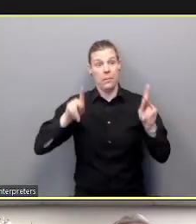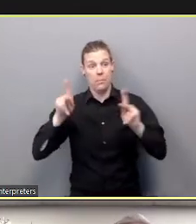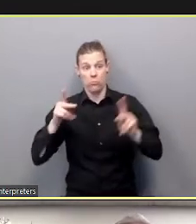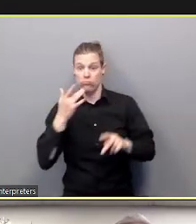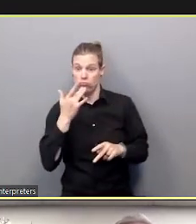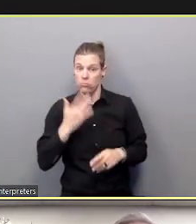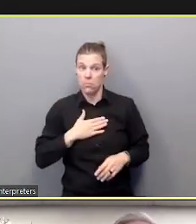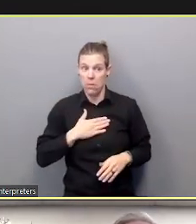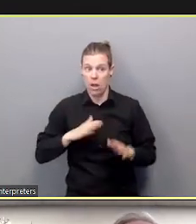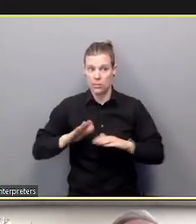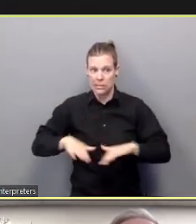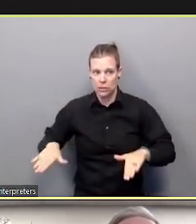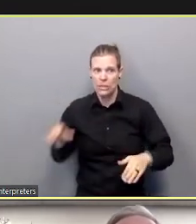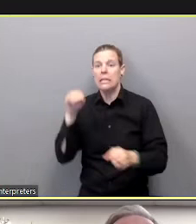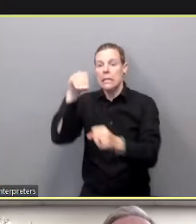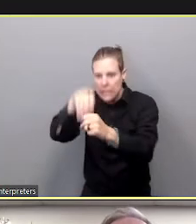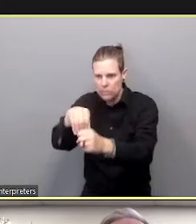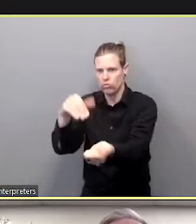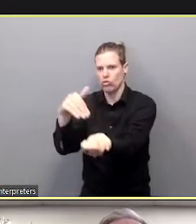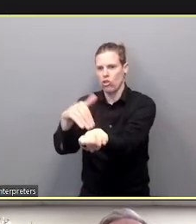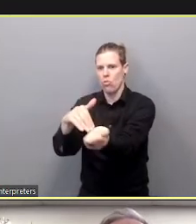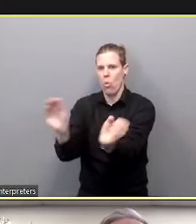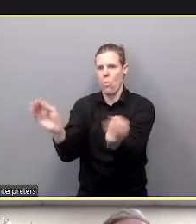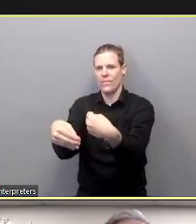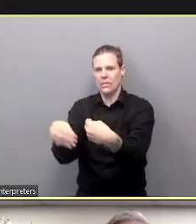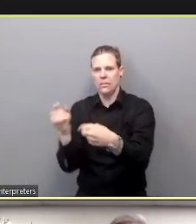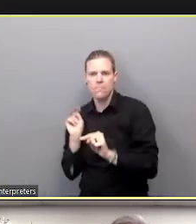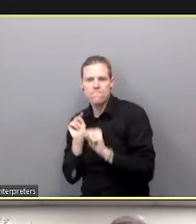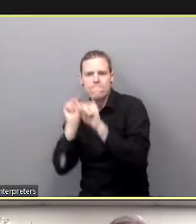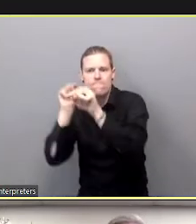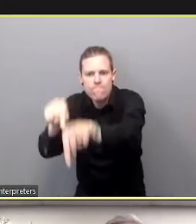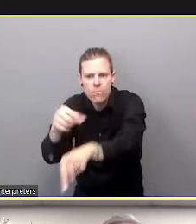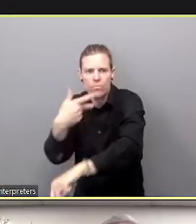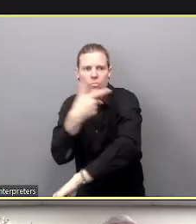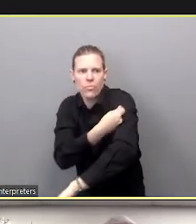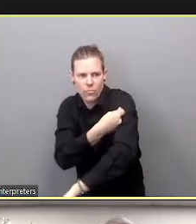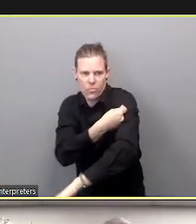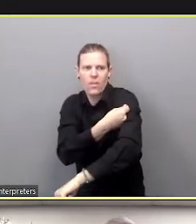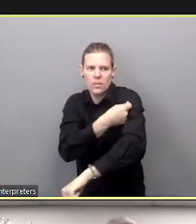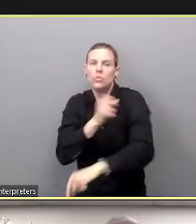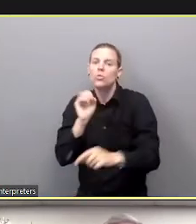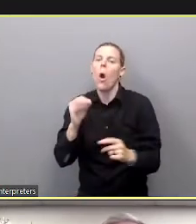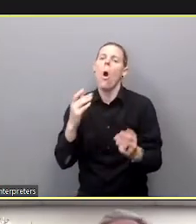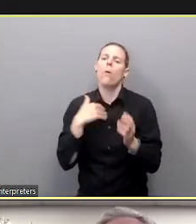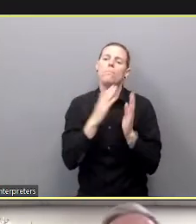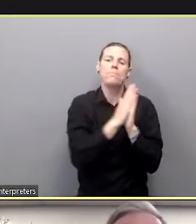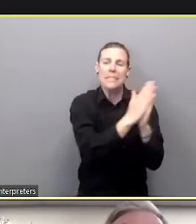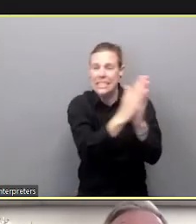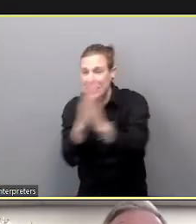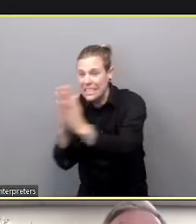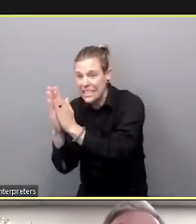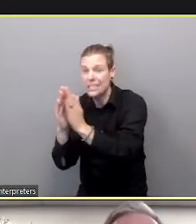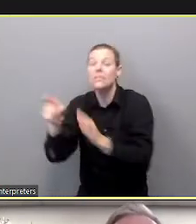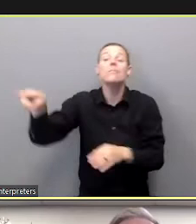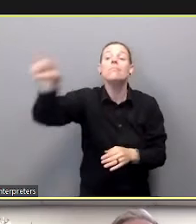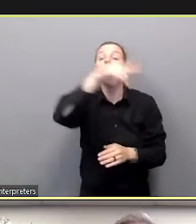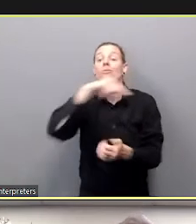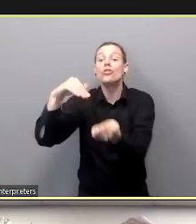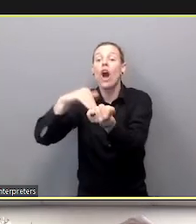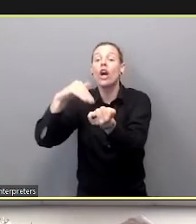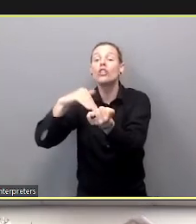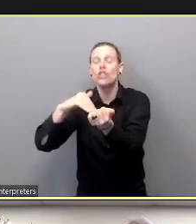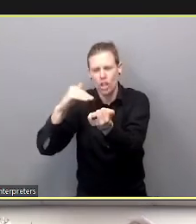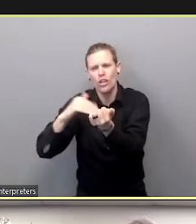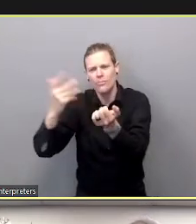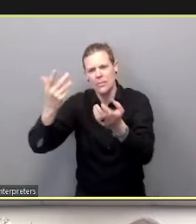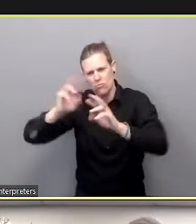couple hundred folks in practices in New Mexico to sign up. And while I'm on this slide too, one of our critical shortages right now